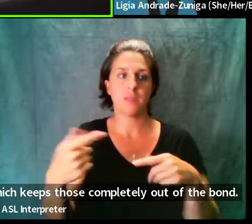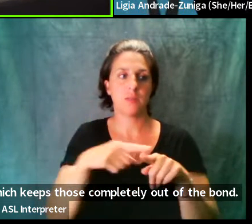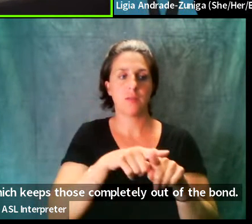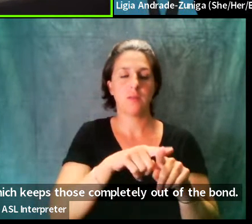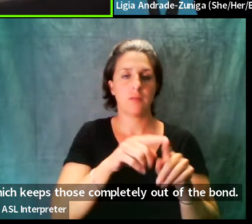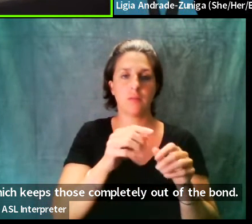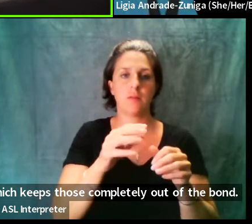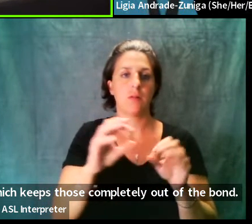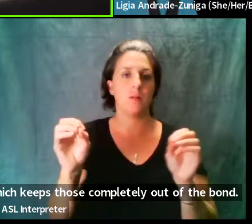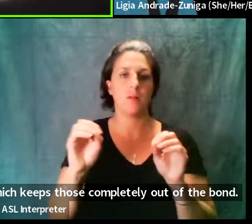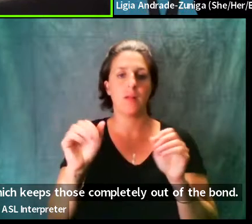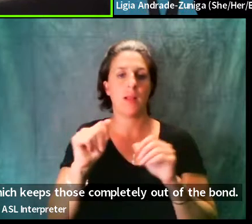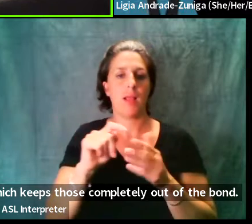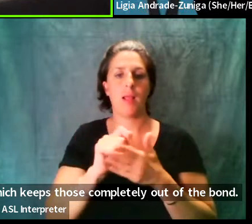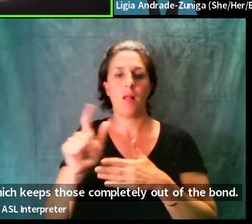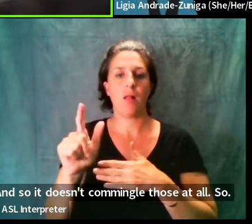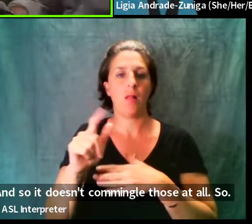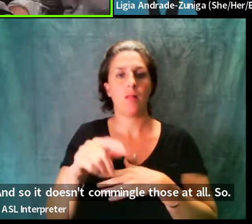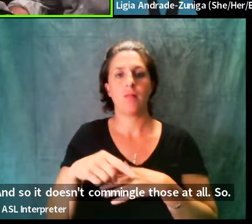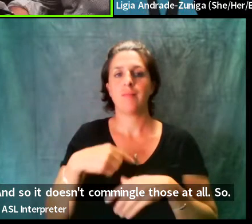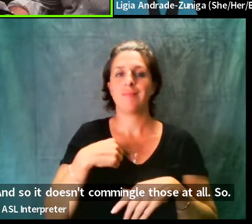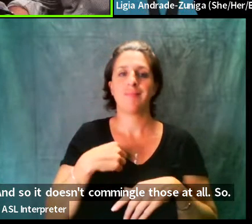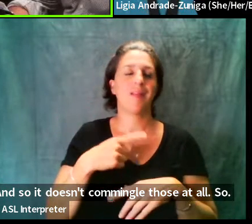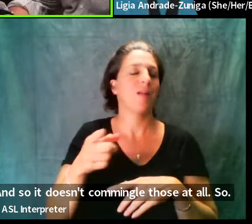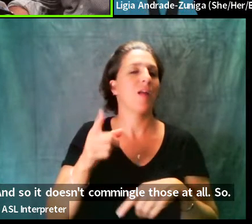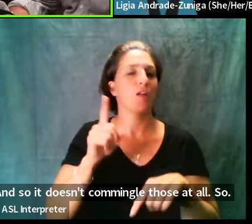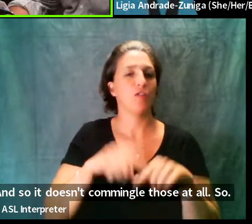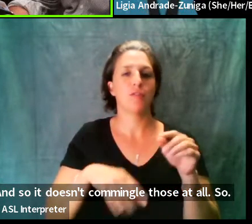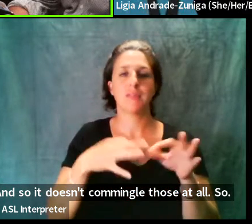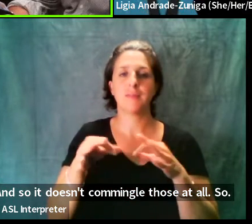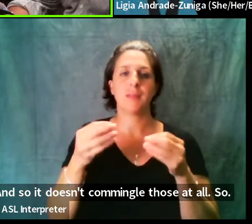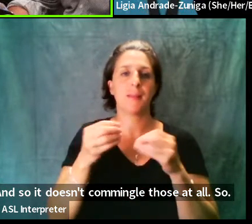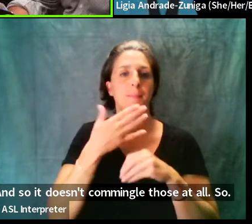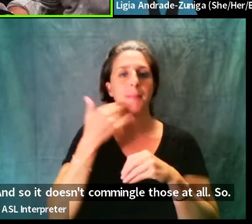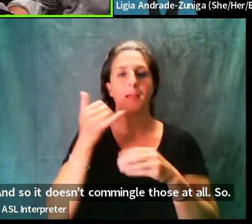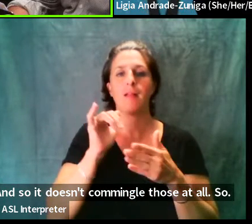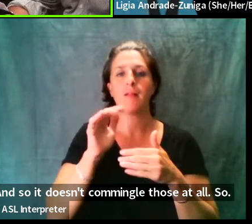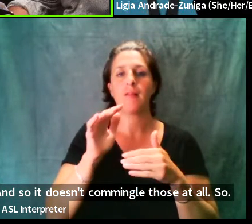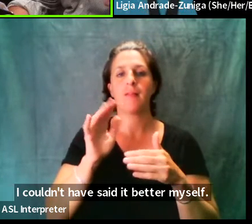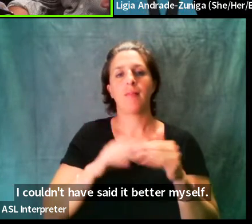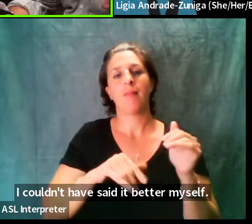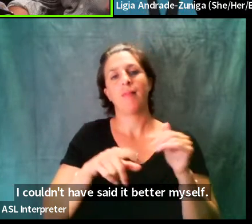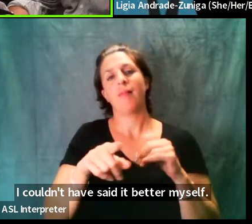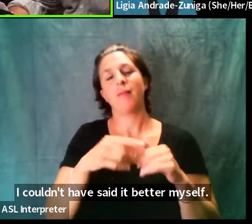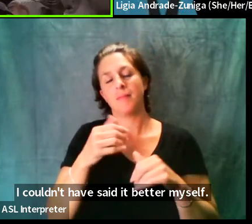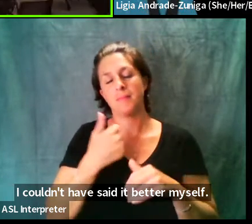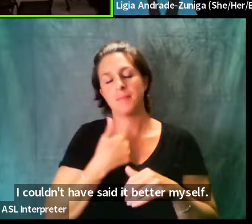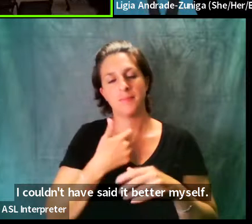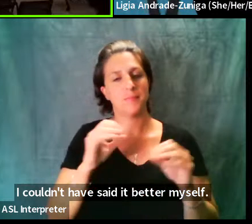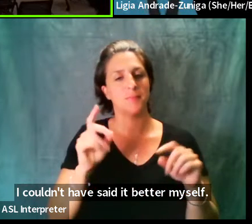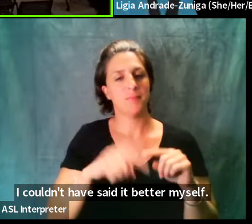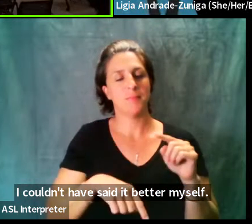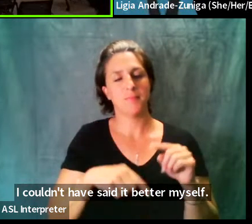So I couldn't have said it better myself. thank you, Trustee Griffin.